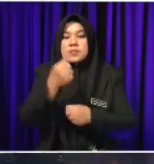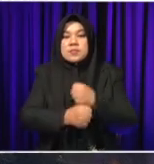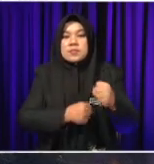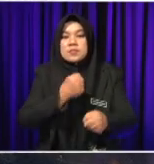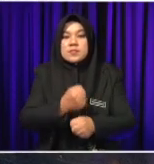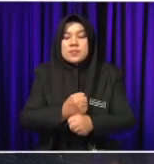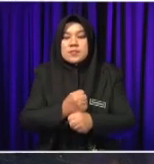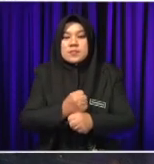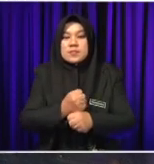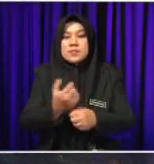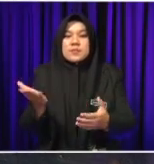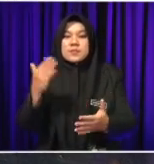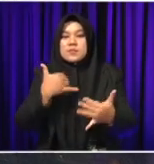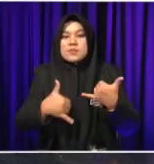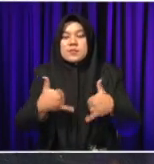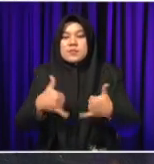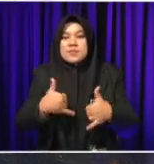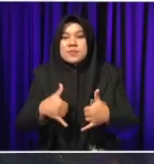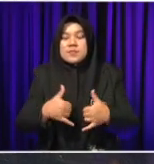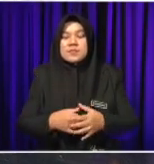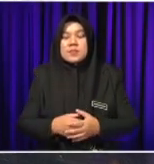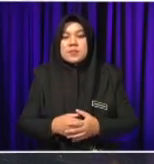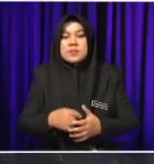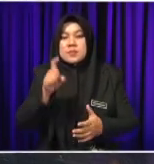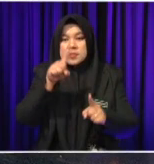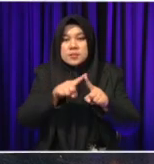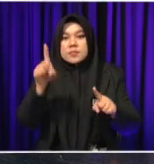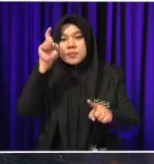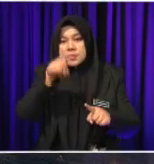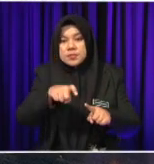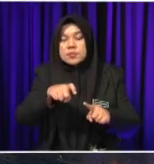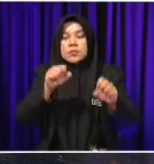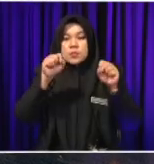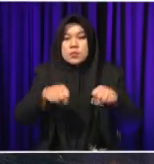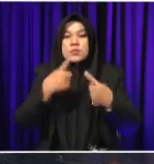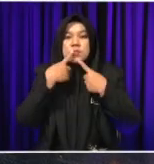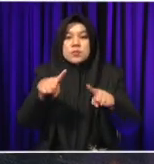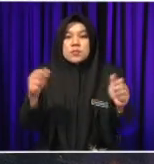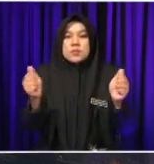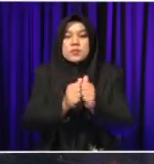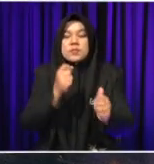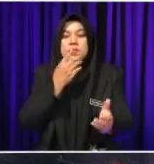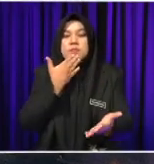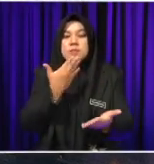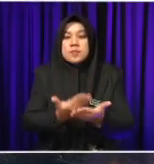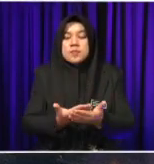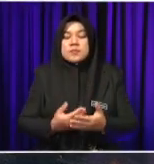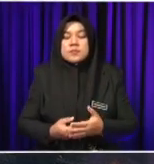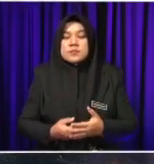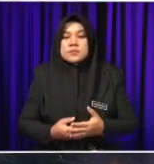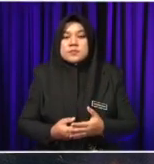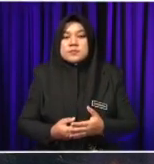let's have fun. Uh-huh. But at the same time, mm-hmm. you must make sure you can answer well. All right. Now, let us look back at